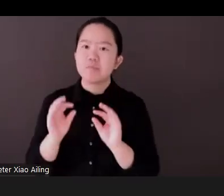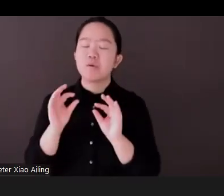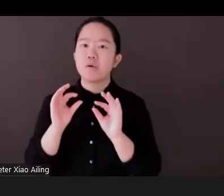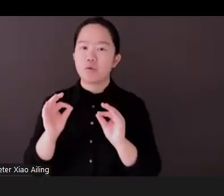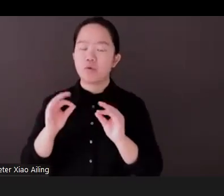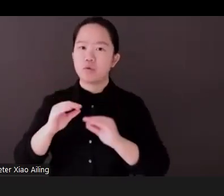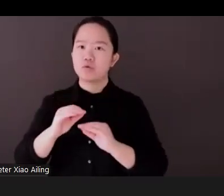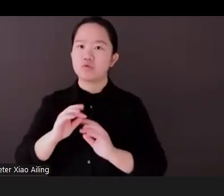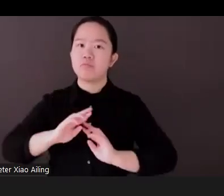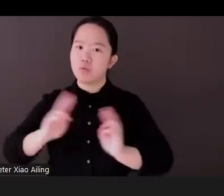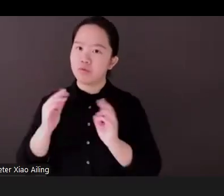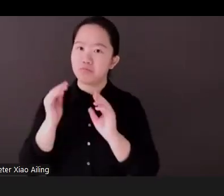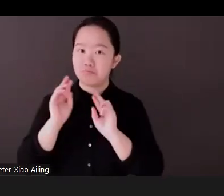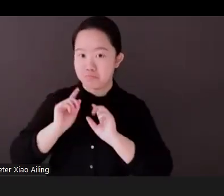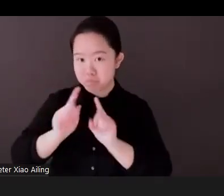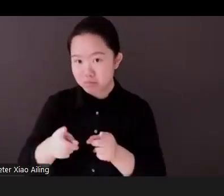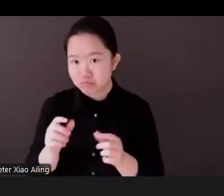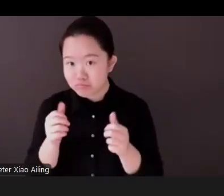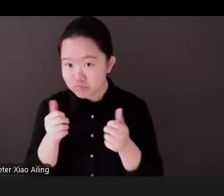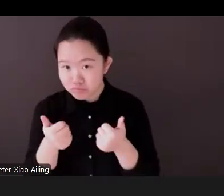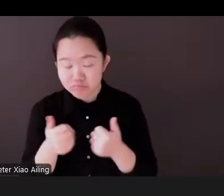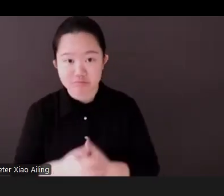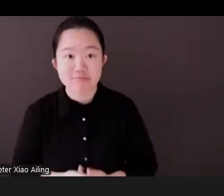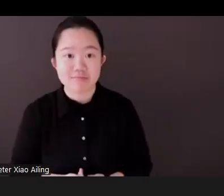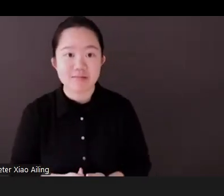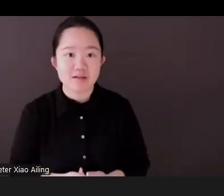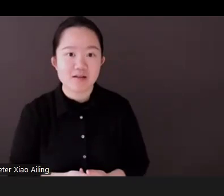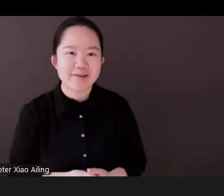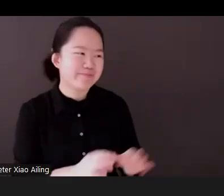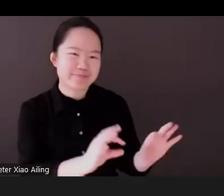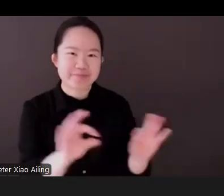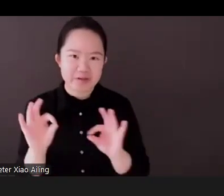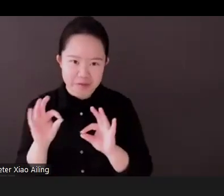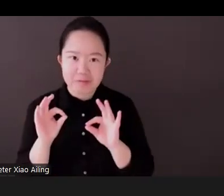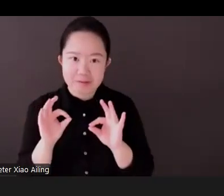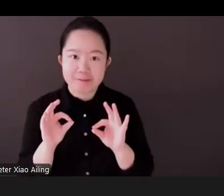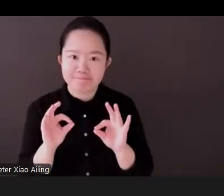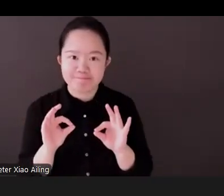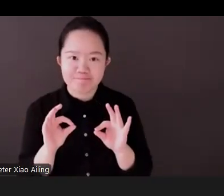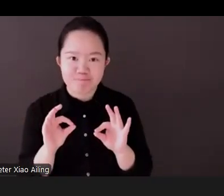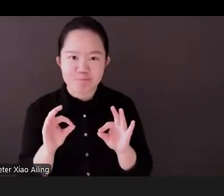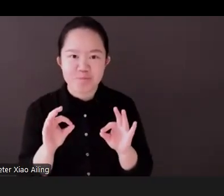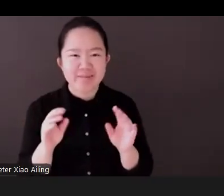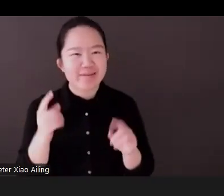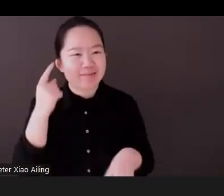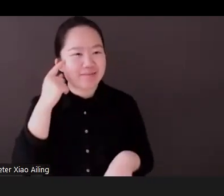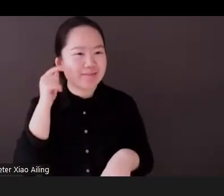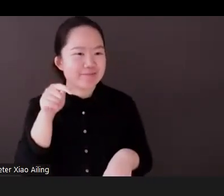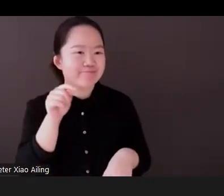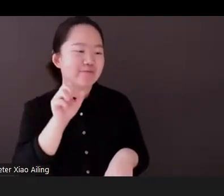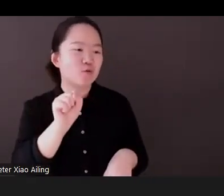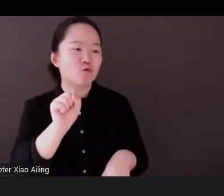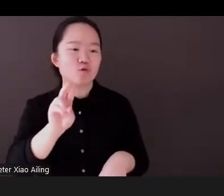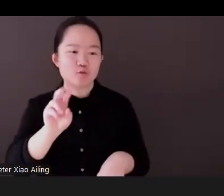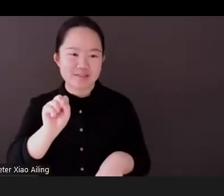So another question is, do you believe that those quote unquote kind fines will actually be enough? I feel like the situation is kind of the same like with